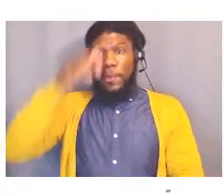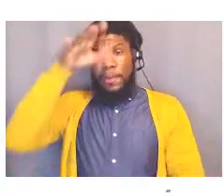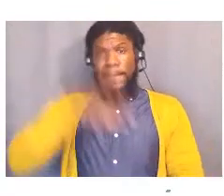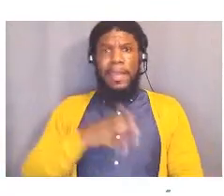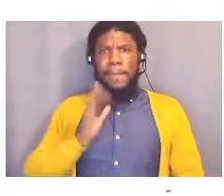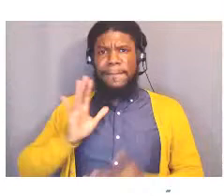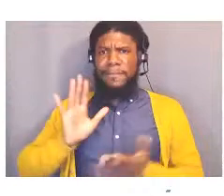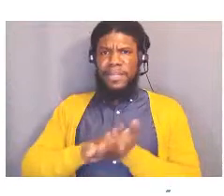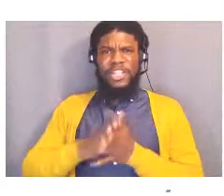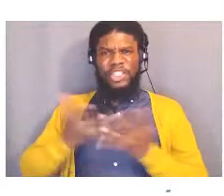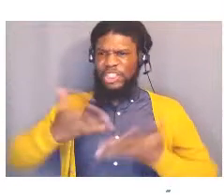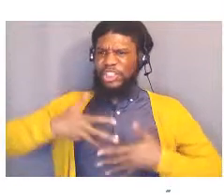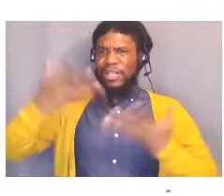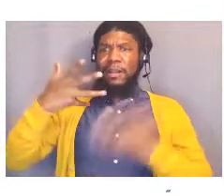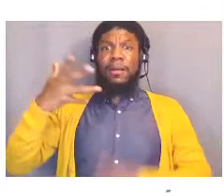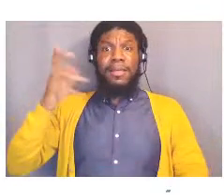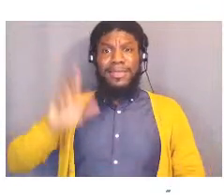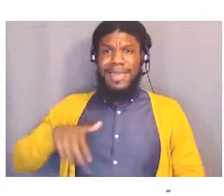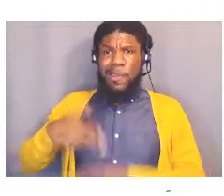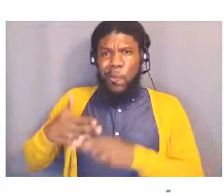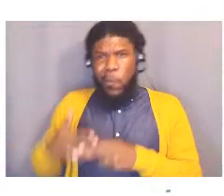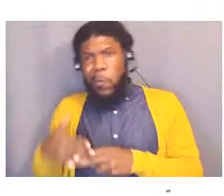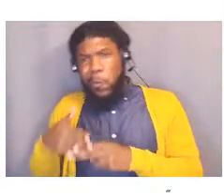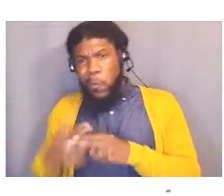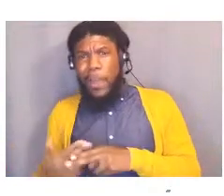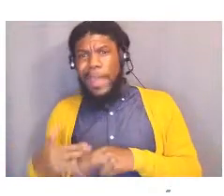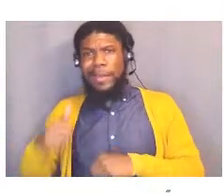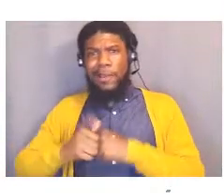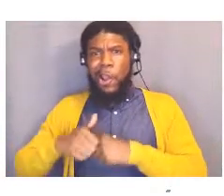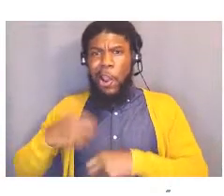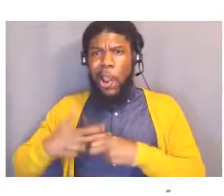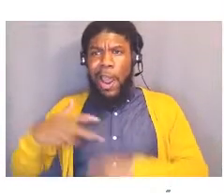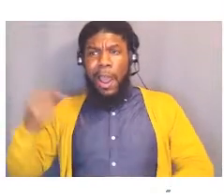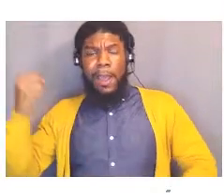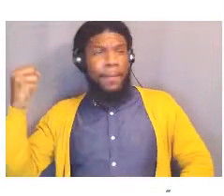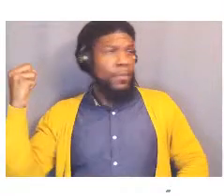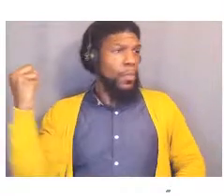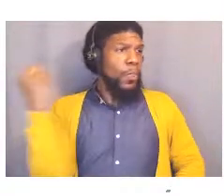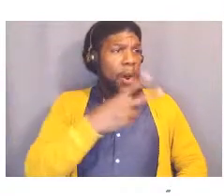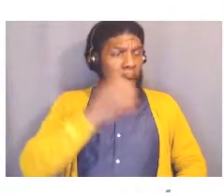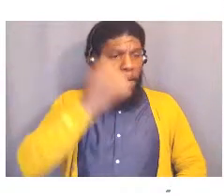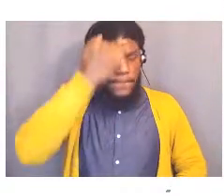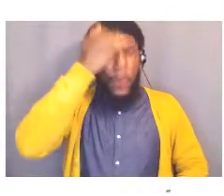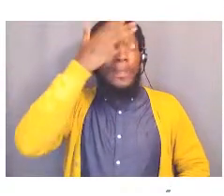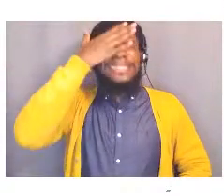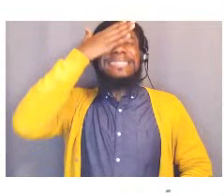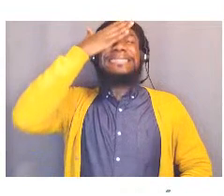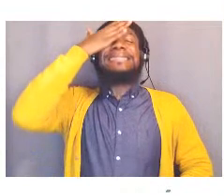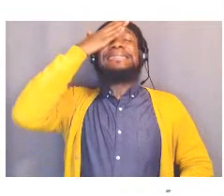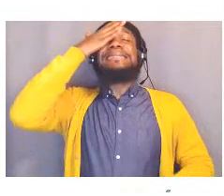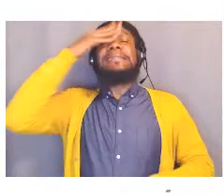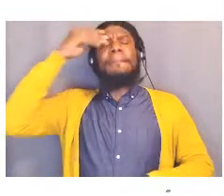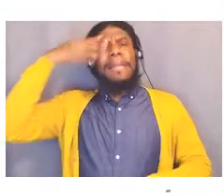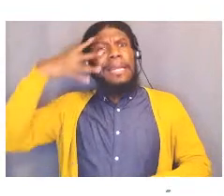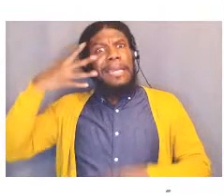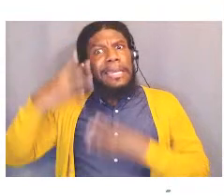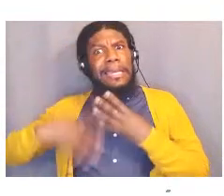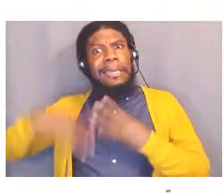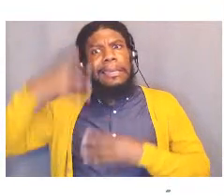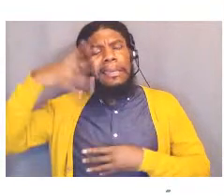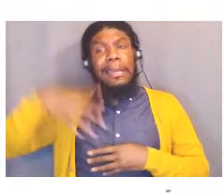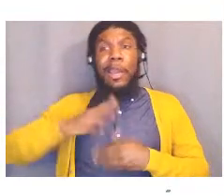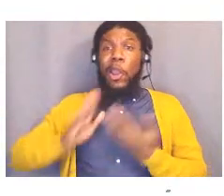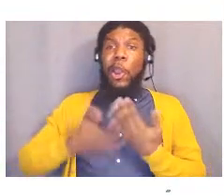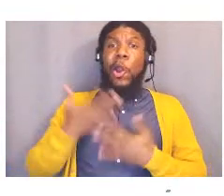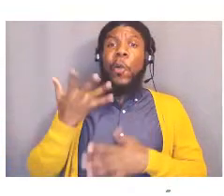across the room and it hit me in my head, cracked my skull open. I almost died again, but my mama, who was